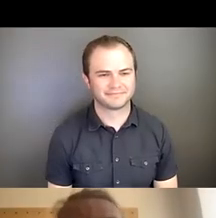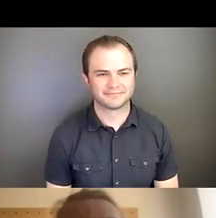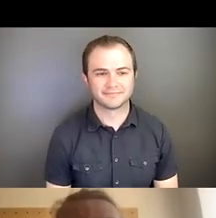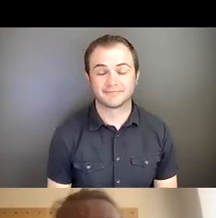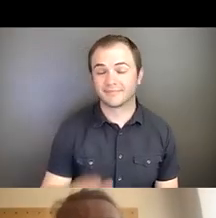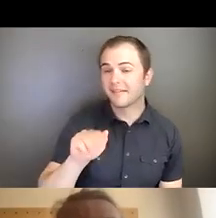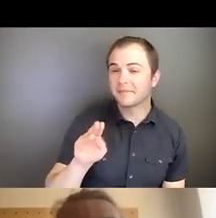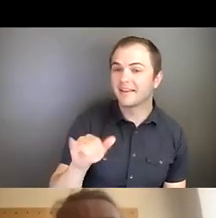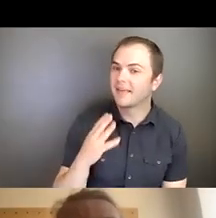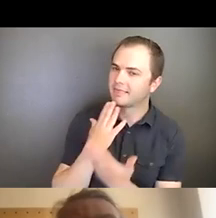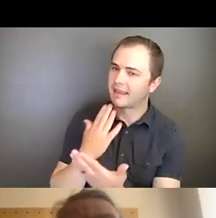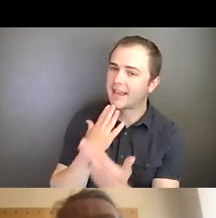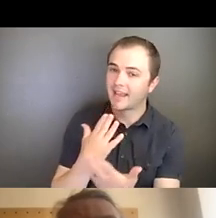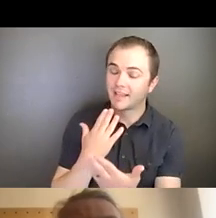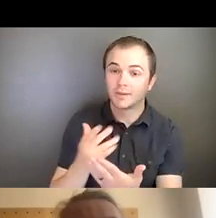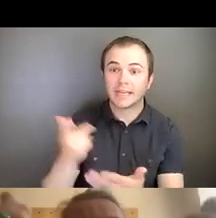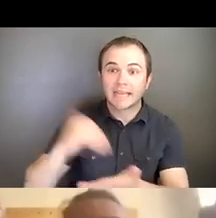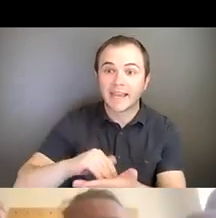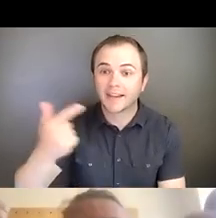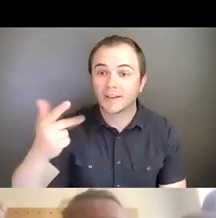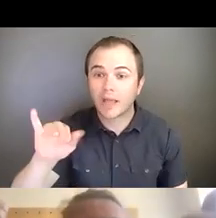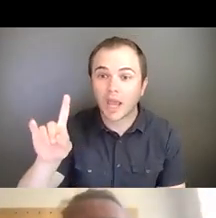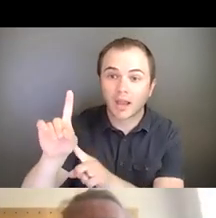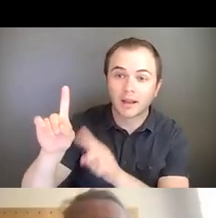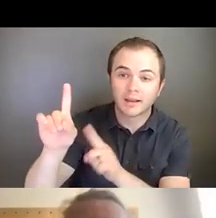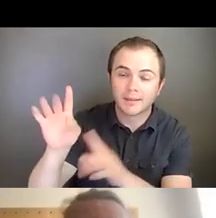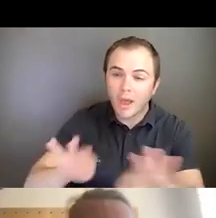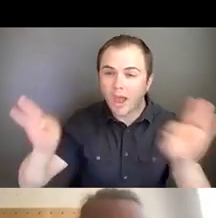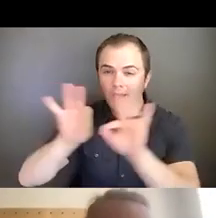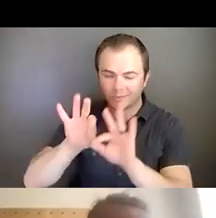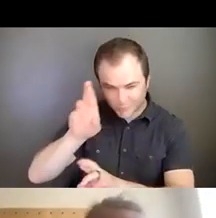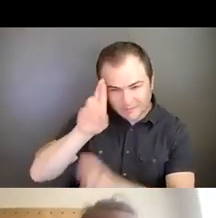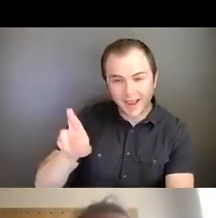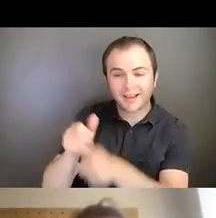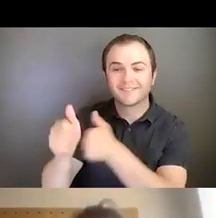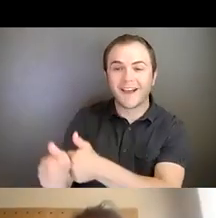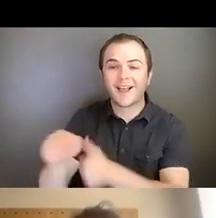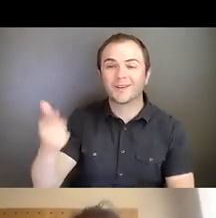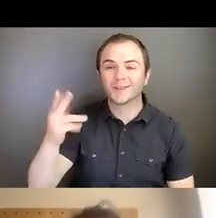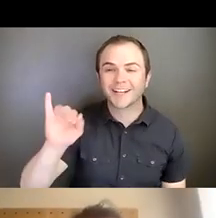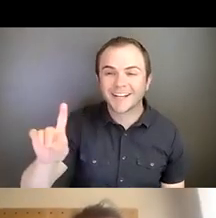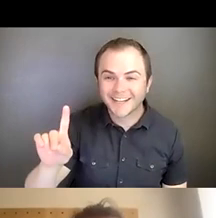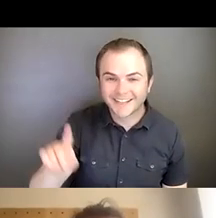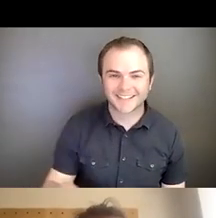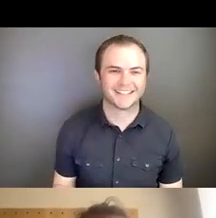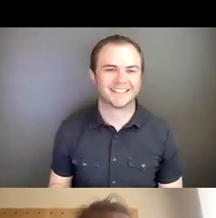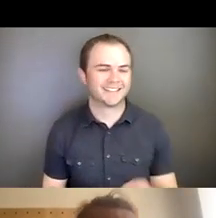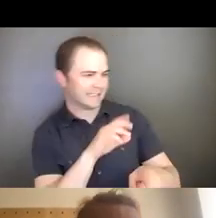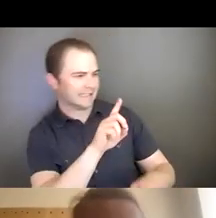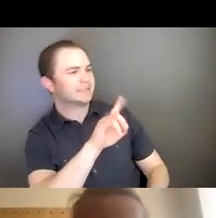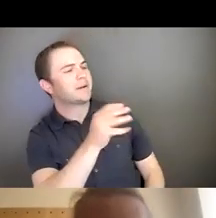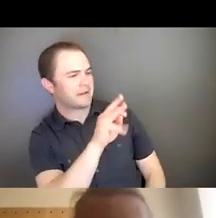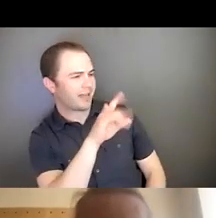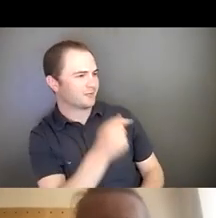Thank you. Respect the grid. Respect the grid. Respect the grid. Yes. We leave you with these words. Respect